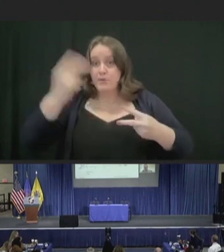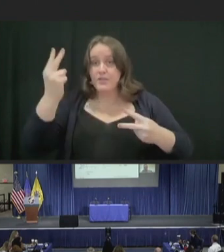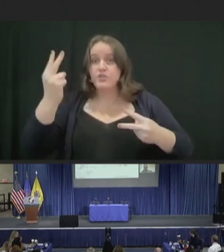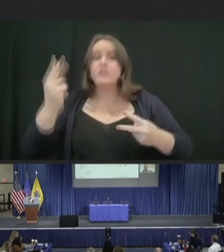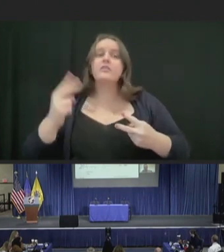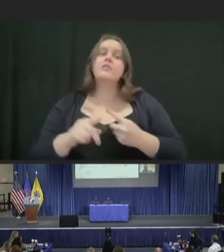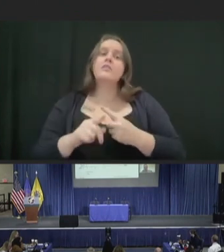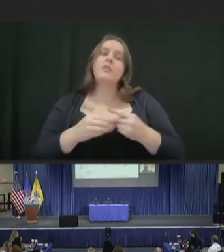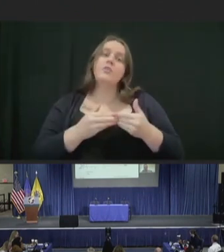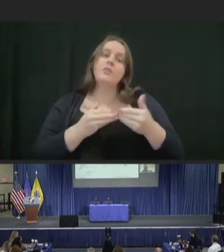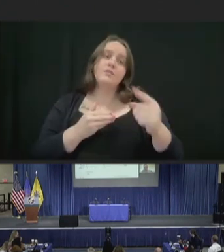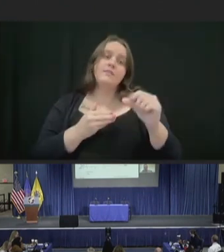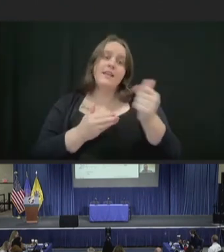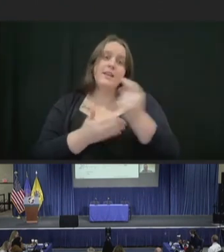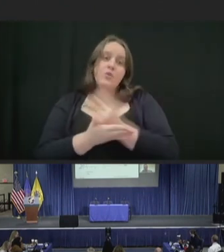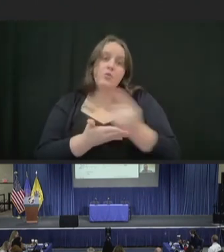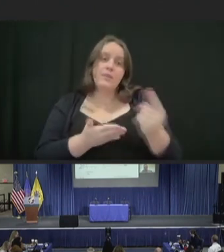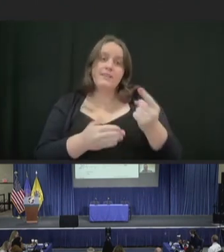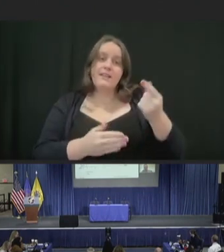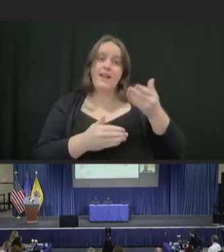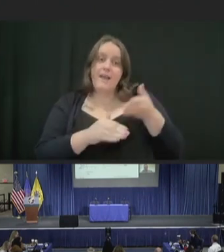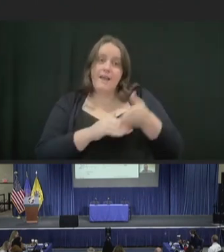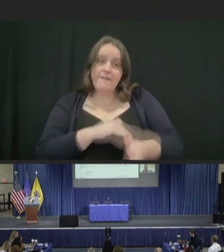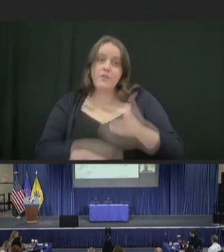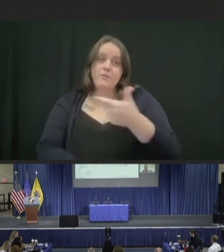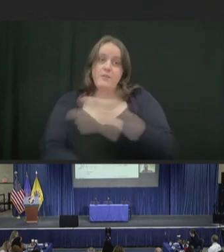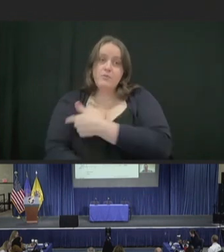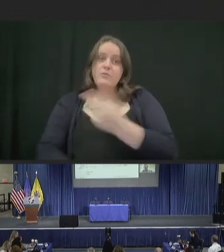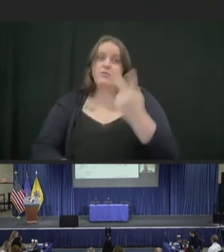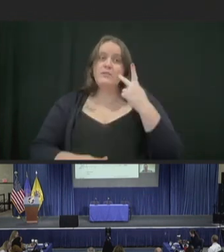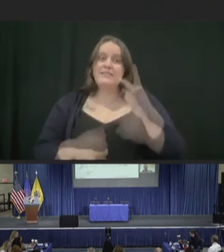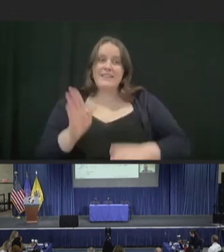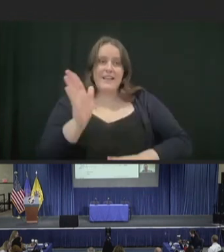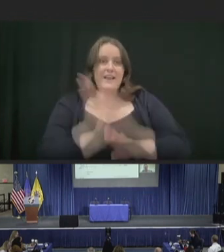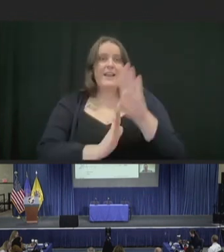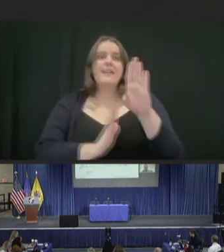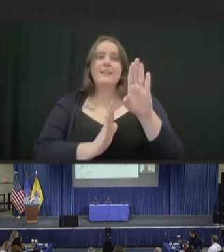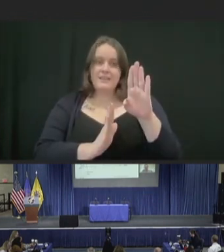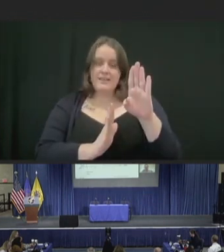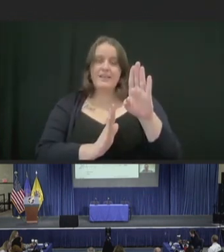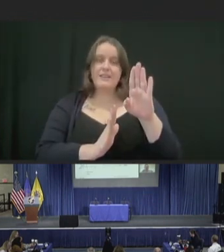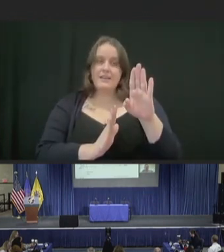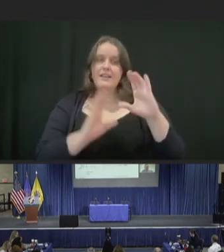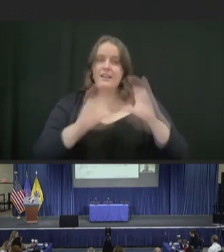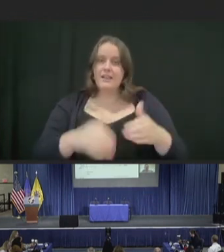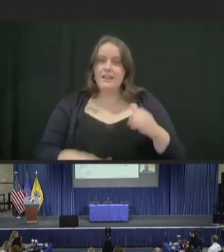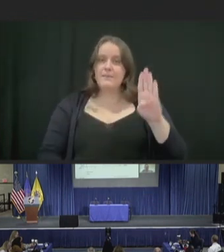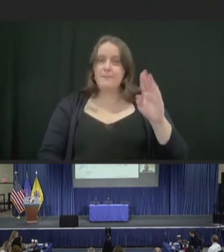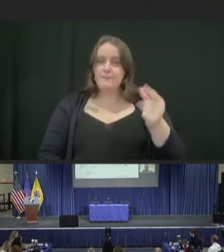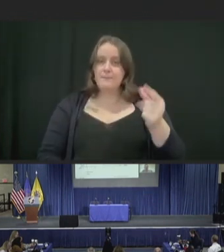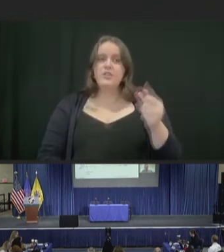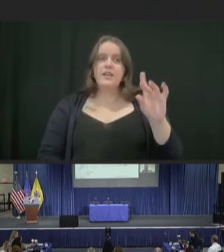after the immunization. We did get an increase in the BG18 class antibodies. By week 10, they're around